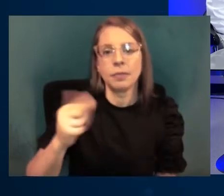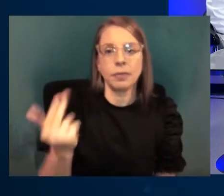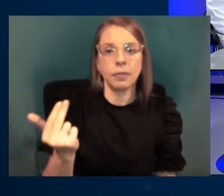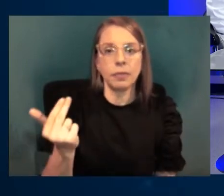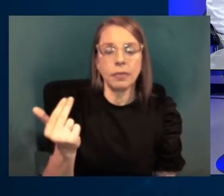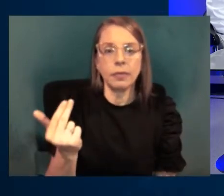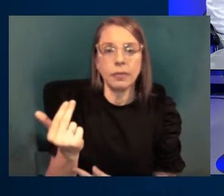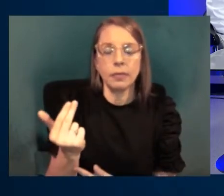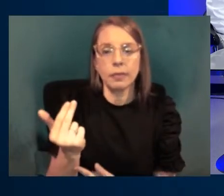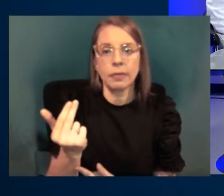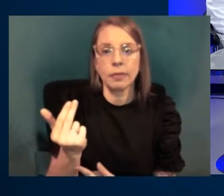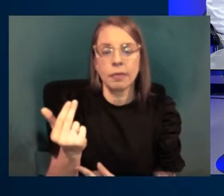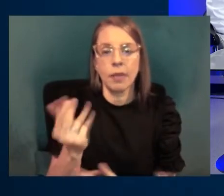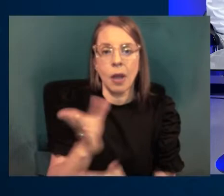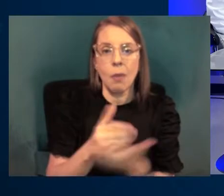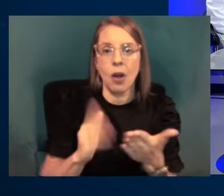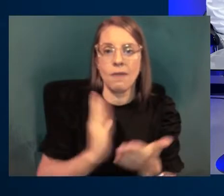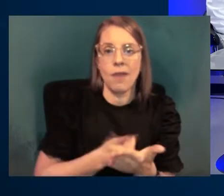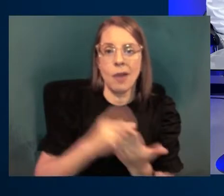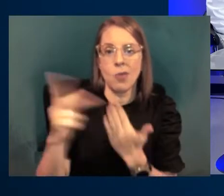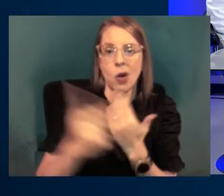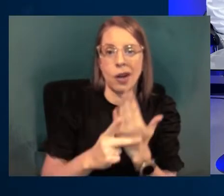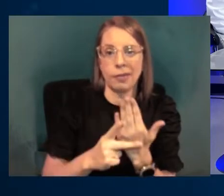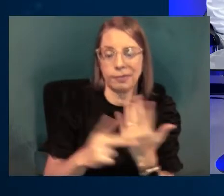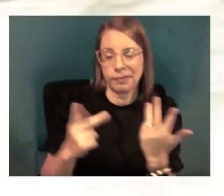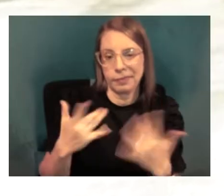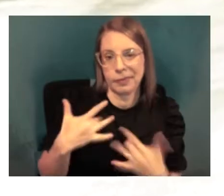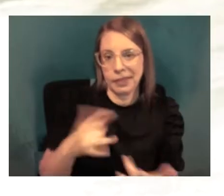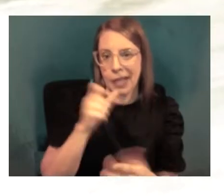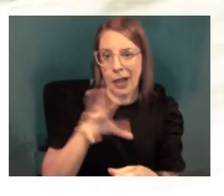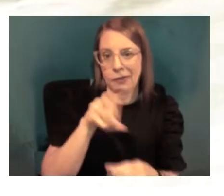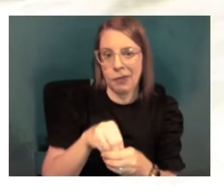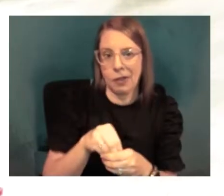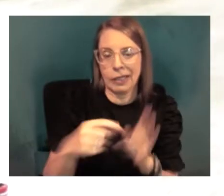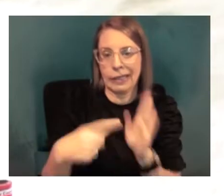PG-13, part of our program. We're not usually like that, but let's take a look.